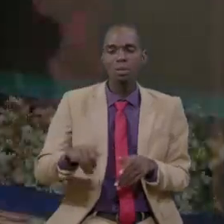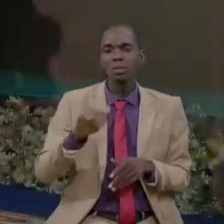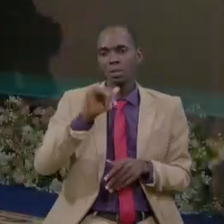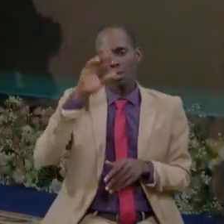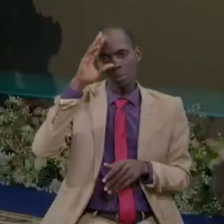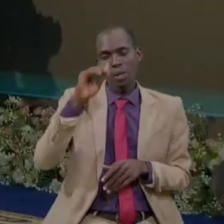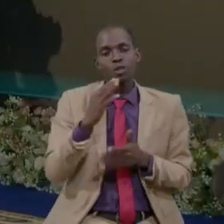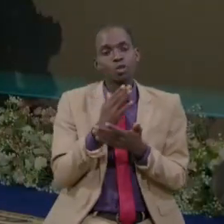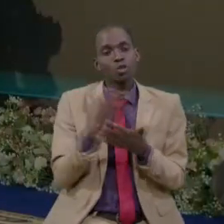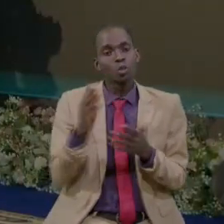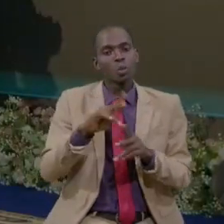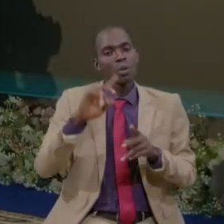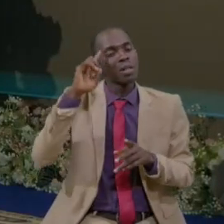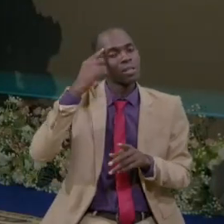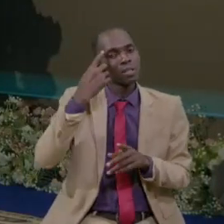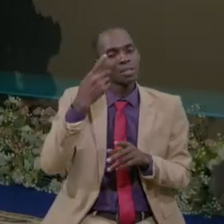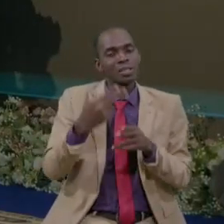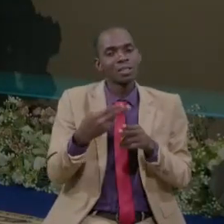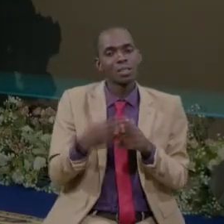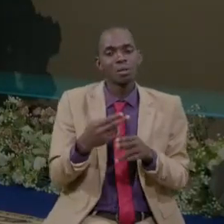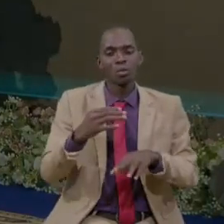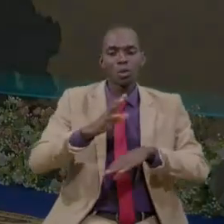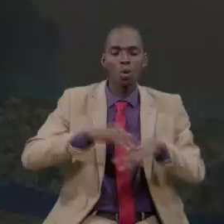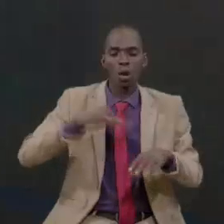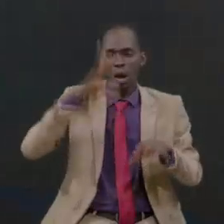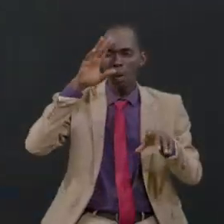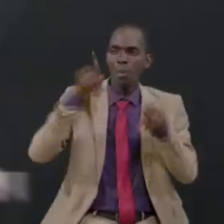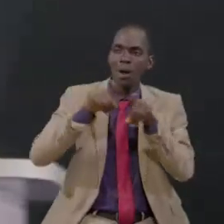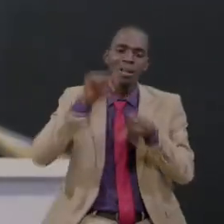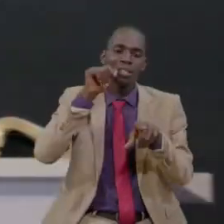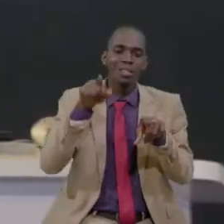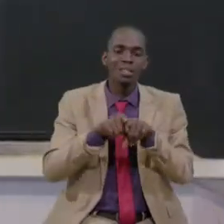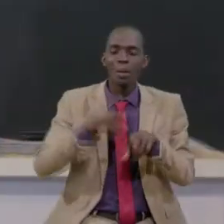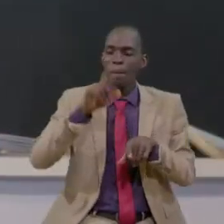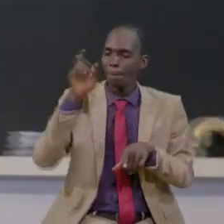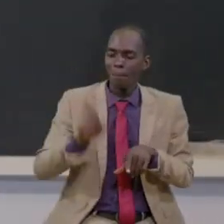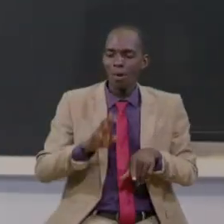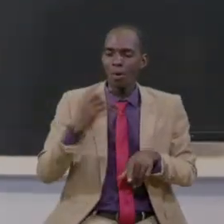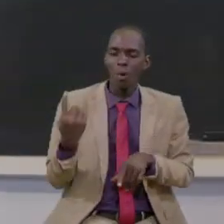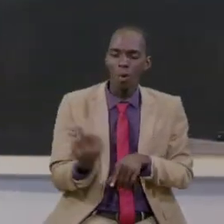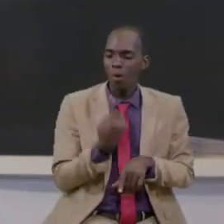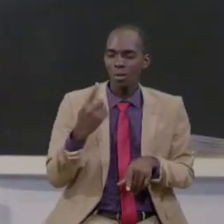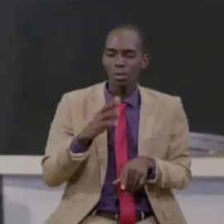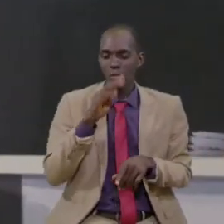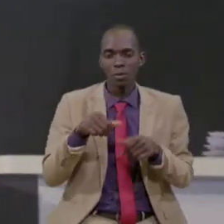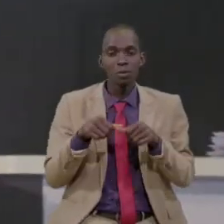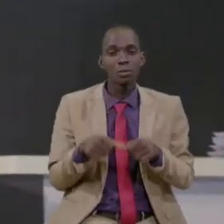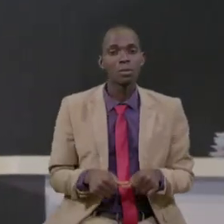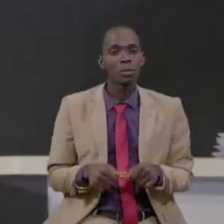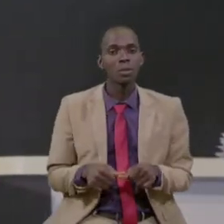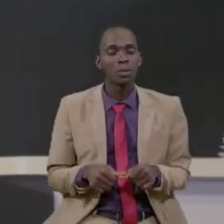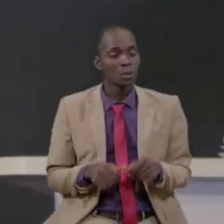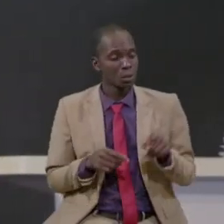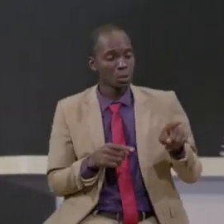brother like that, sister like that, sister so and so. You see that fellow is gone back. It's no